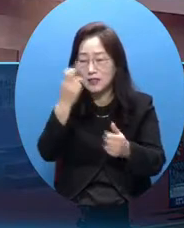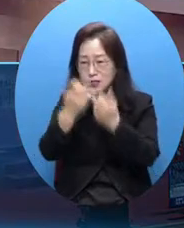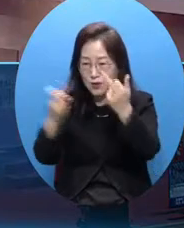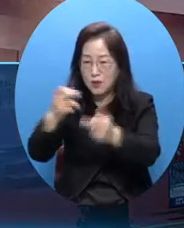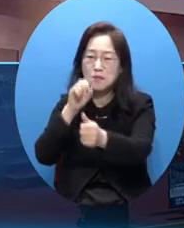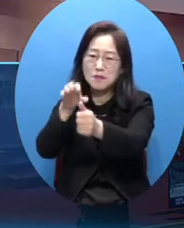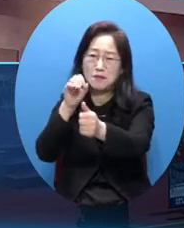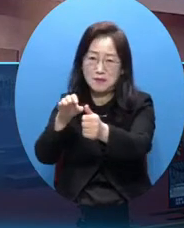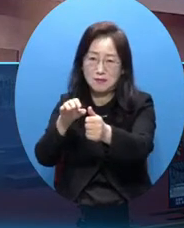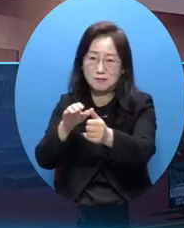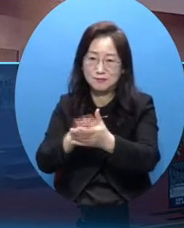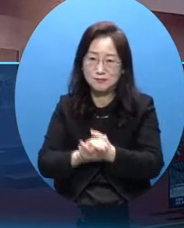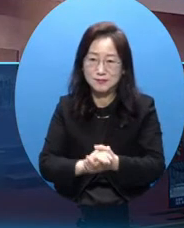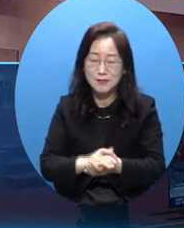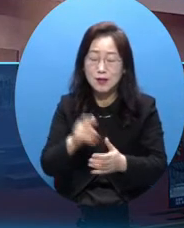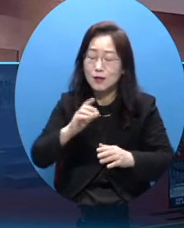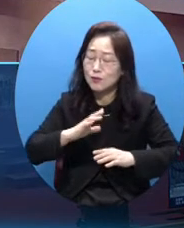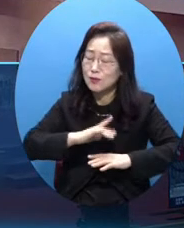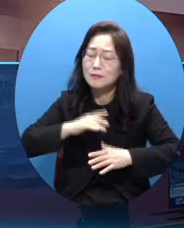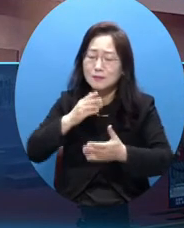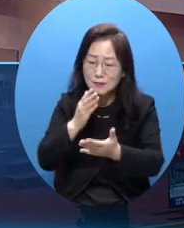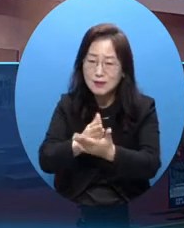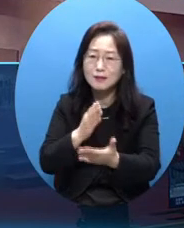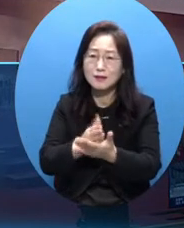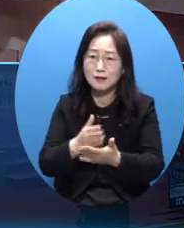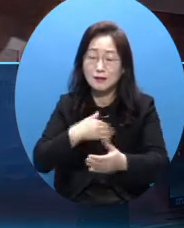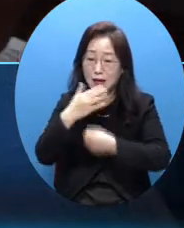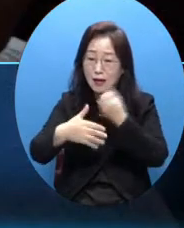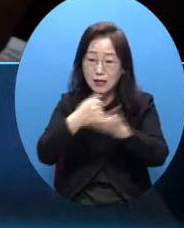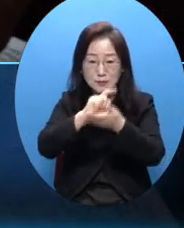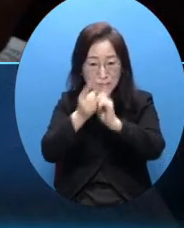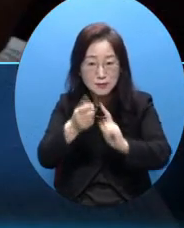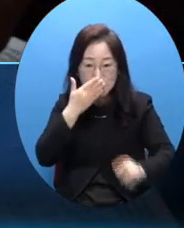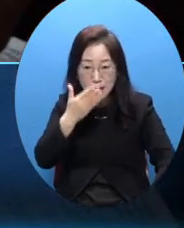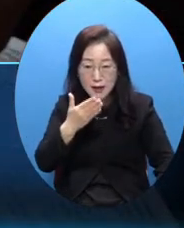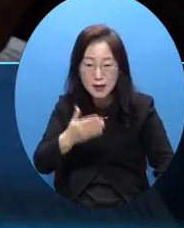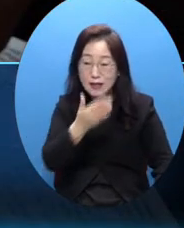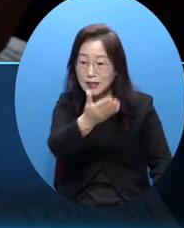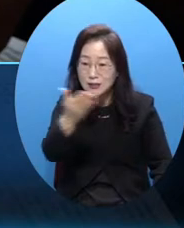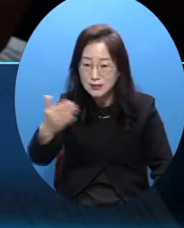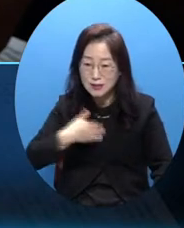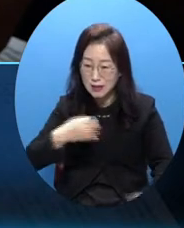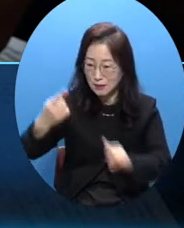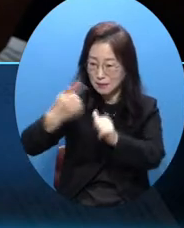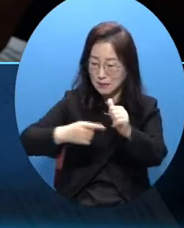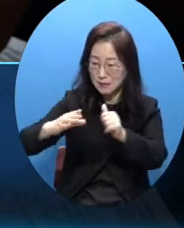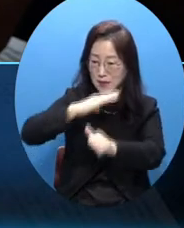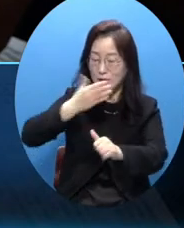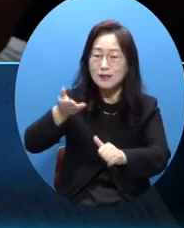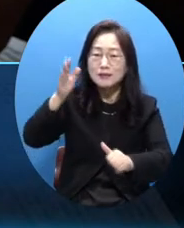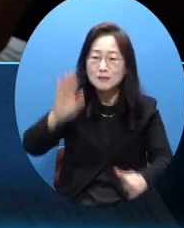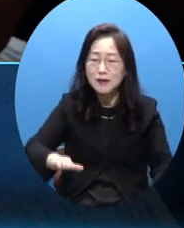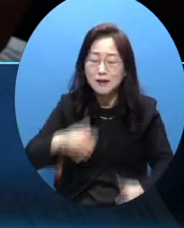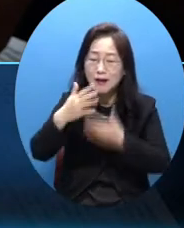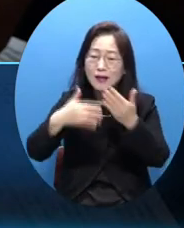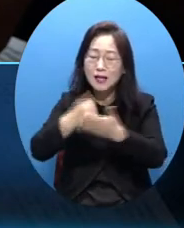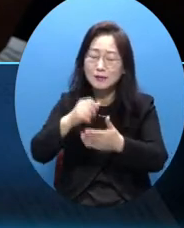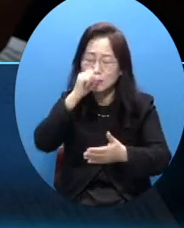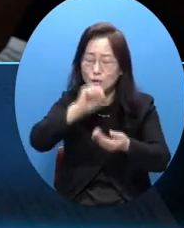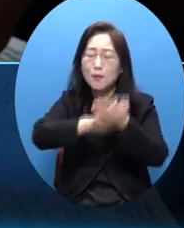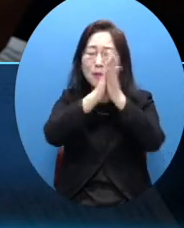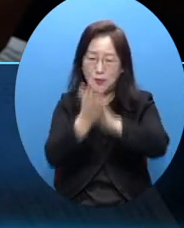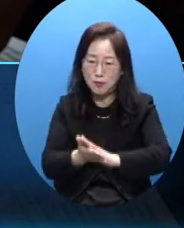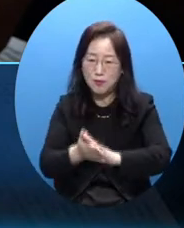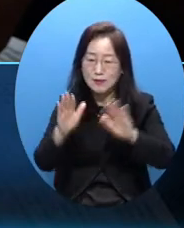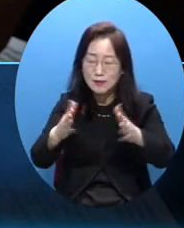correction Joseph his brothers were in fear Genesis 50 19 to 21 say